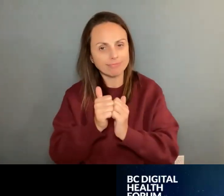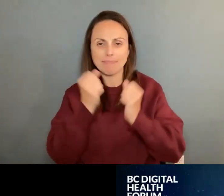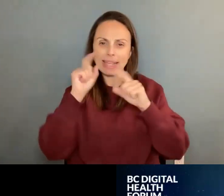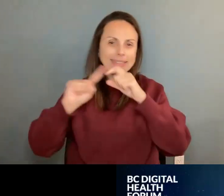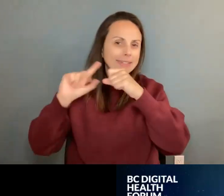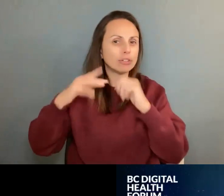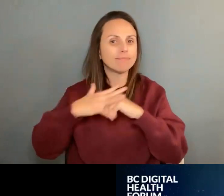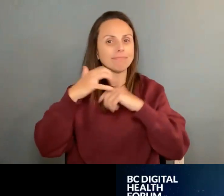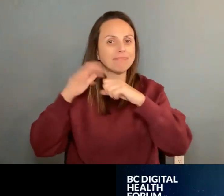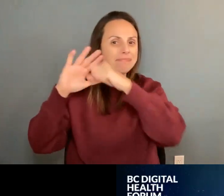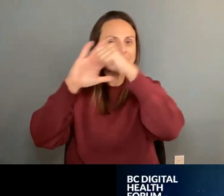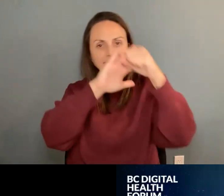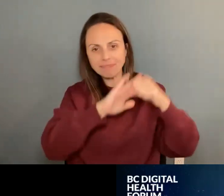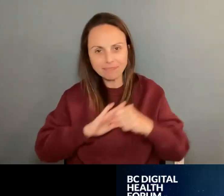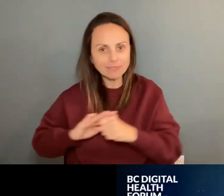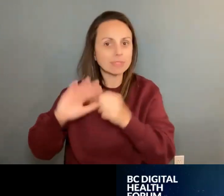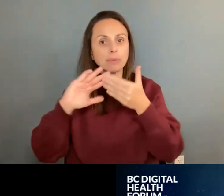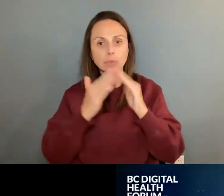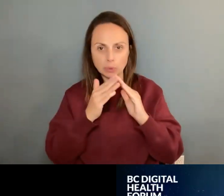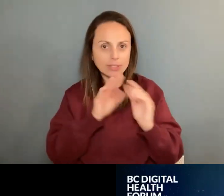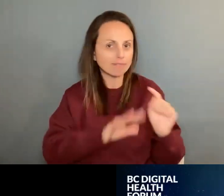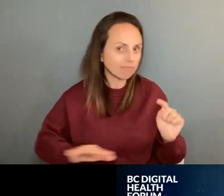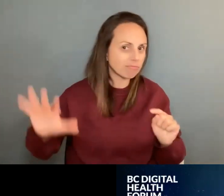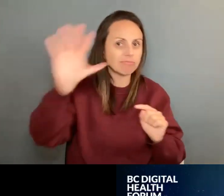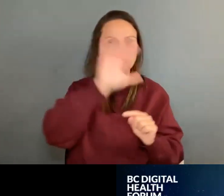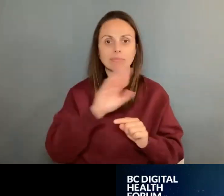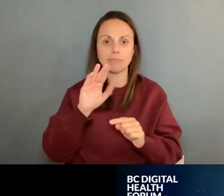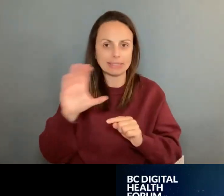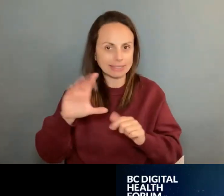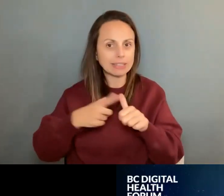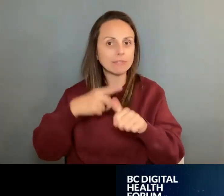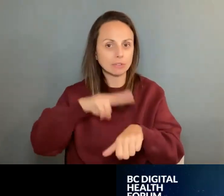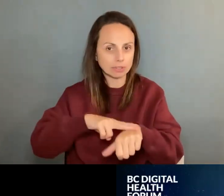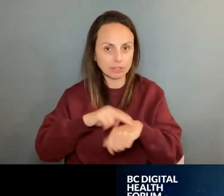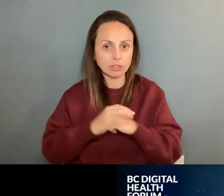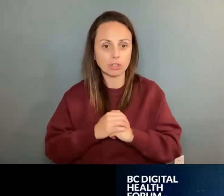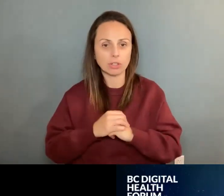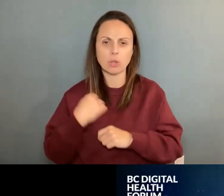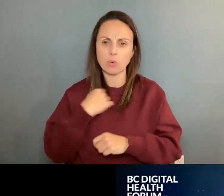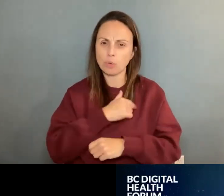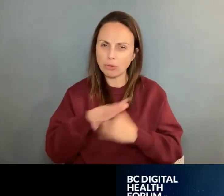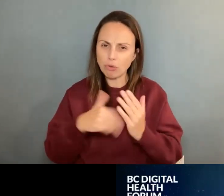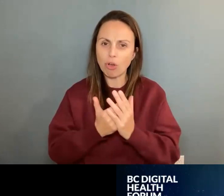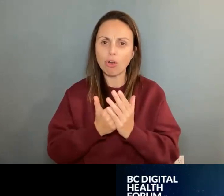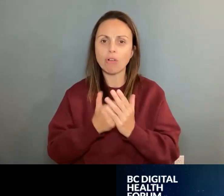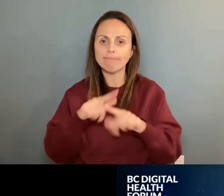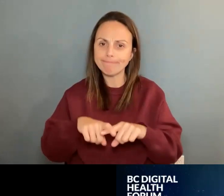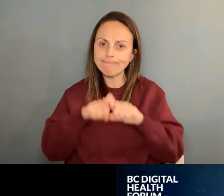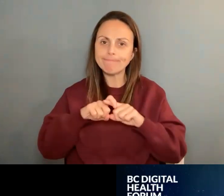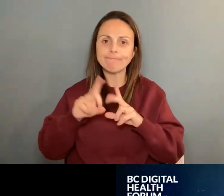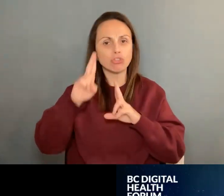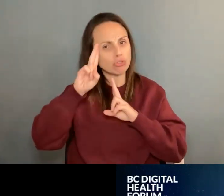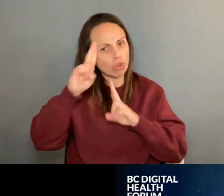many traditional, ancestral, and unceded territories of BC First Nations. May we all take pause to honor their connection